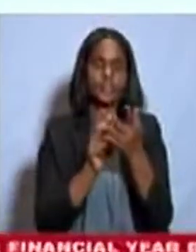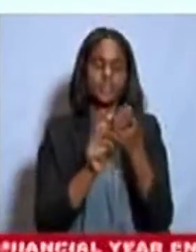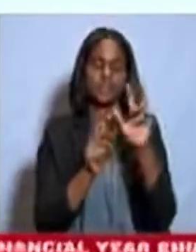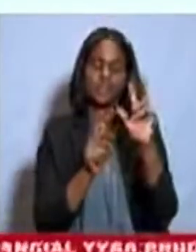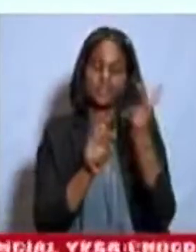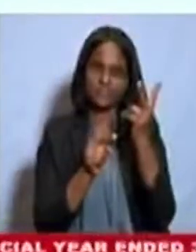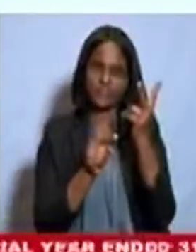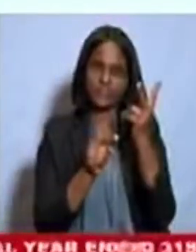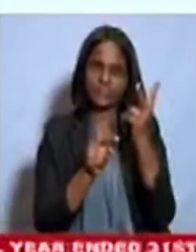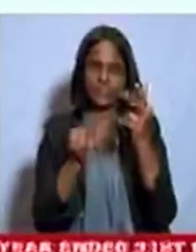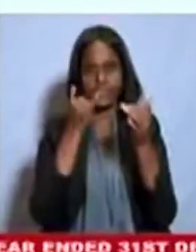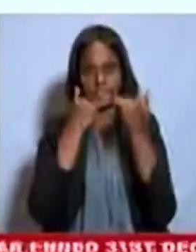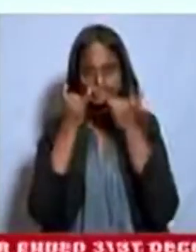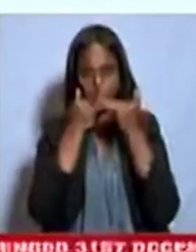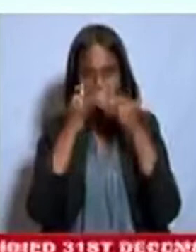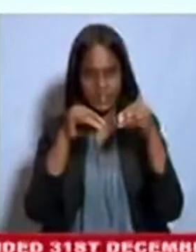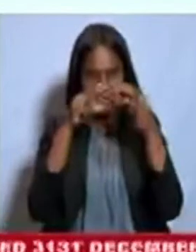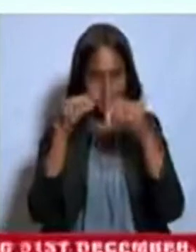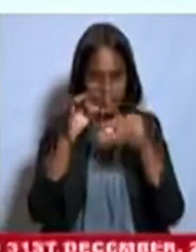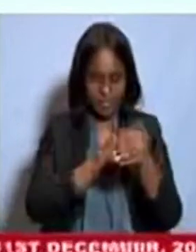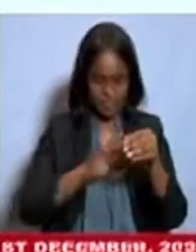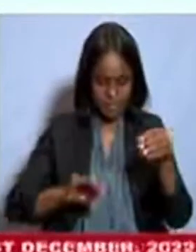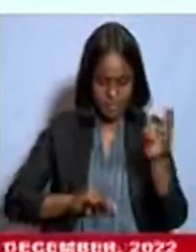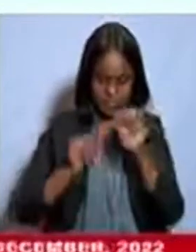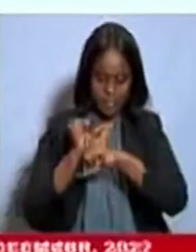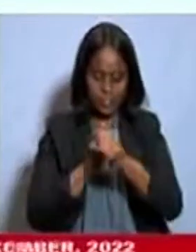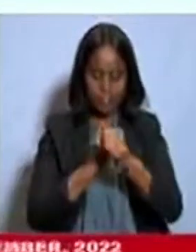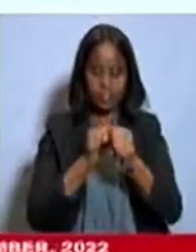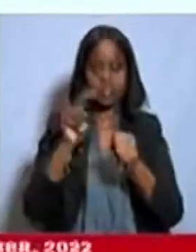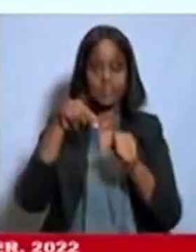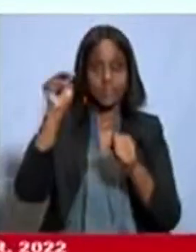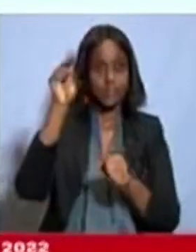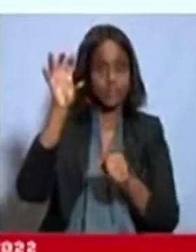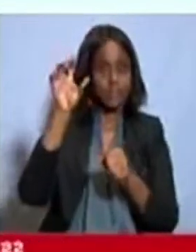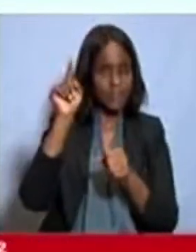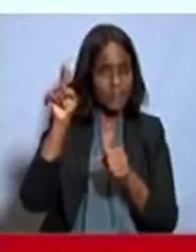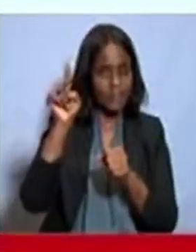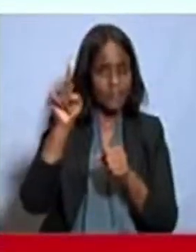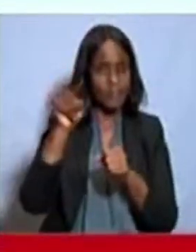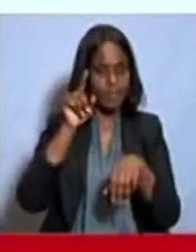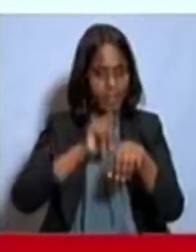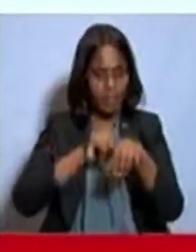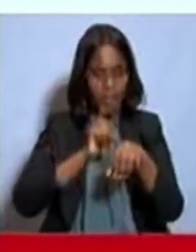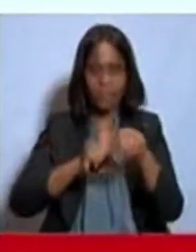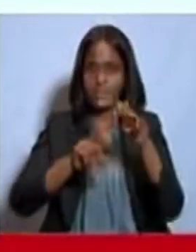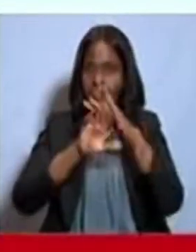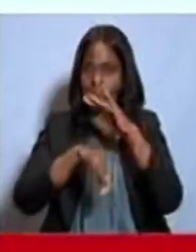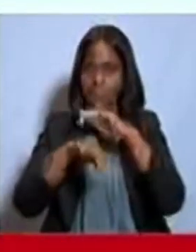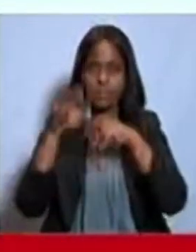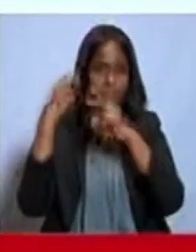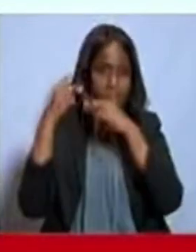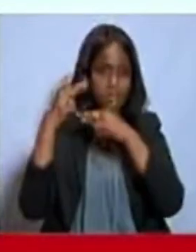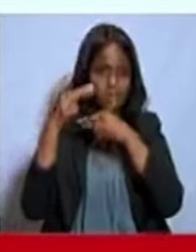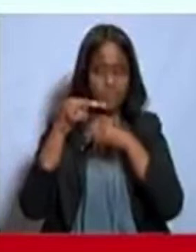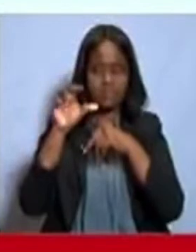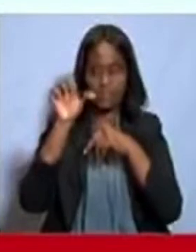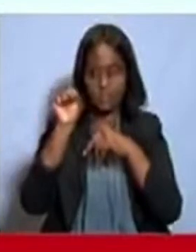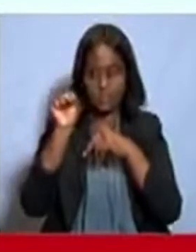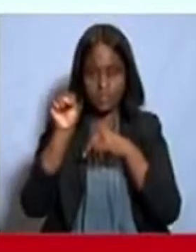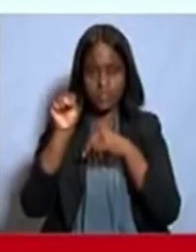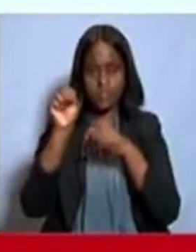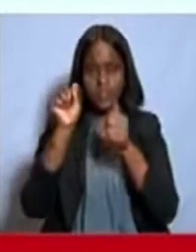3. Irregular distribution of food security packs, Northern Province. During the period under review, Senga